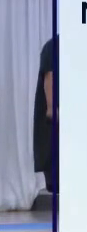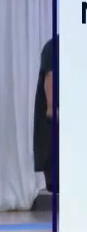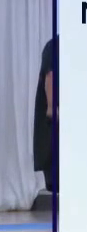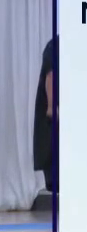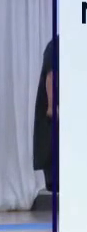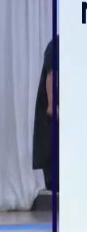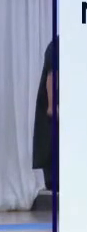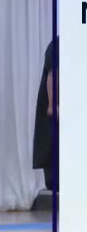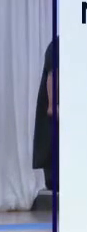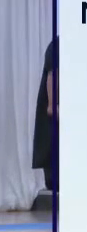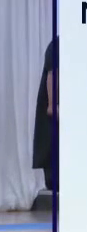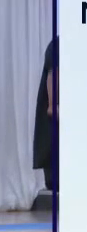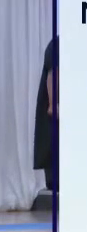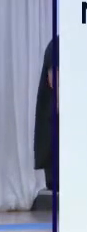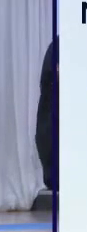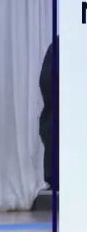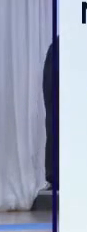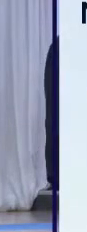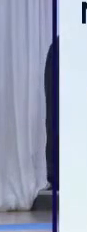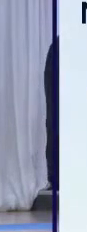Olwethu Zondani.